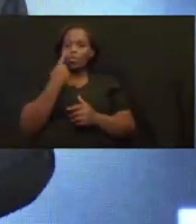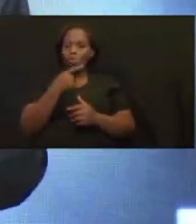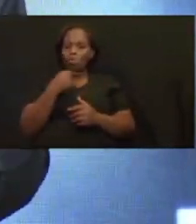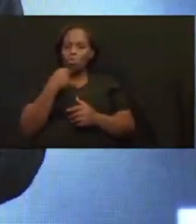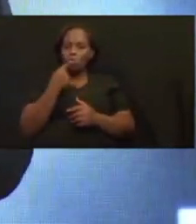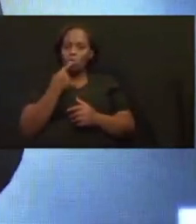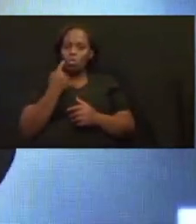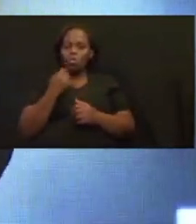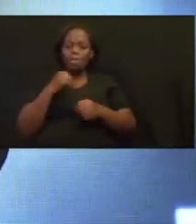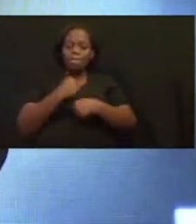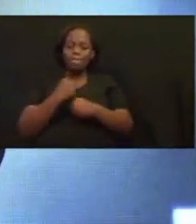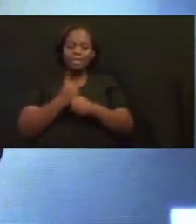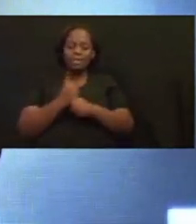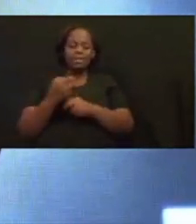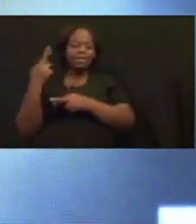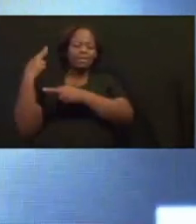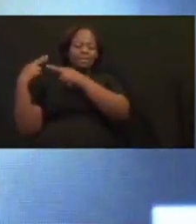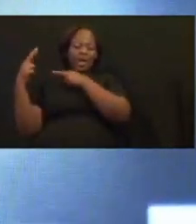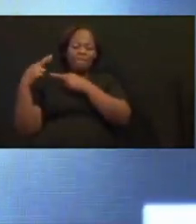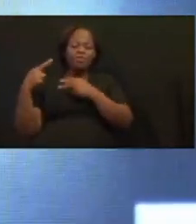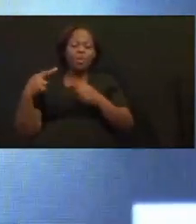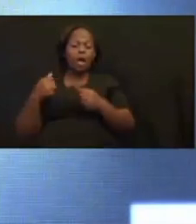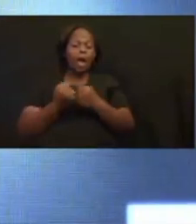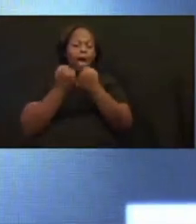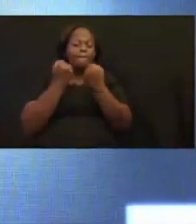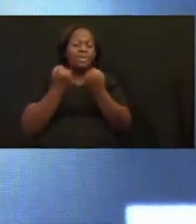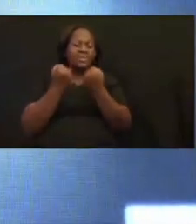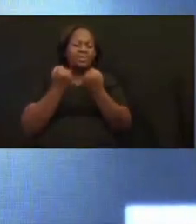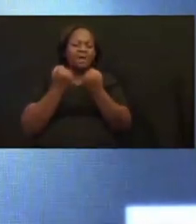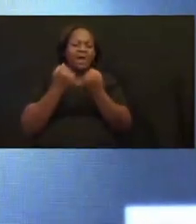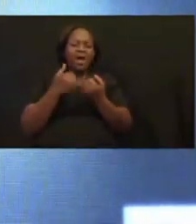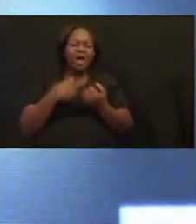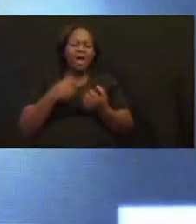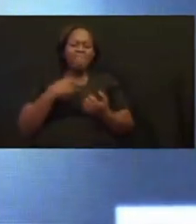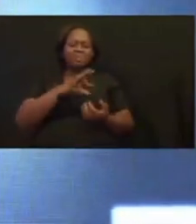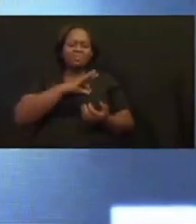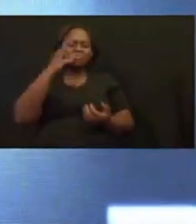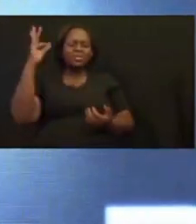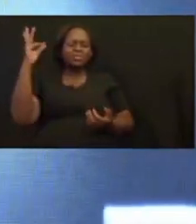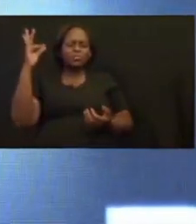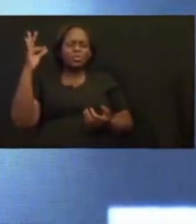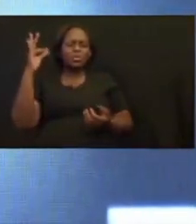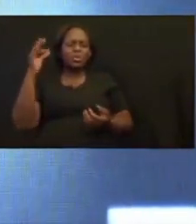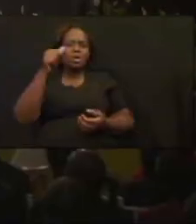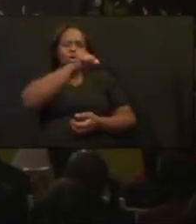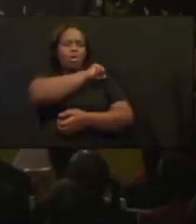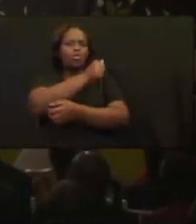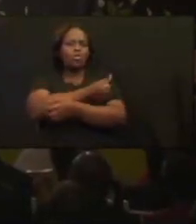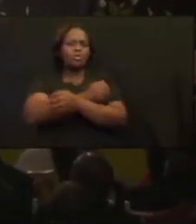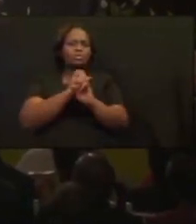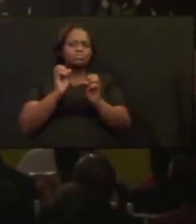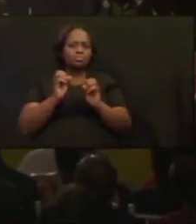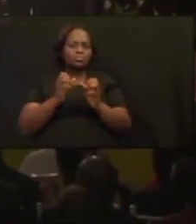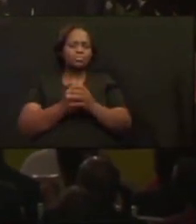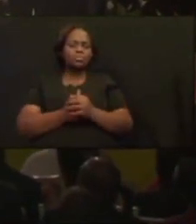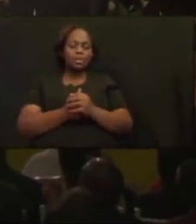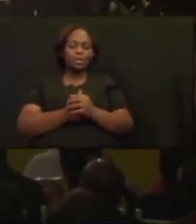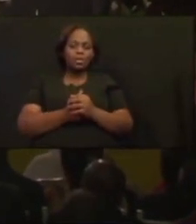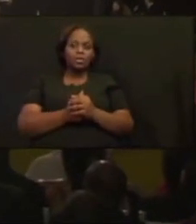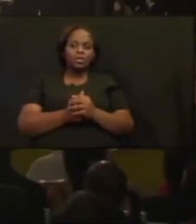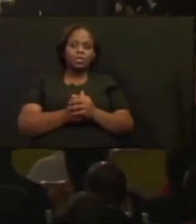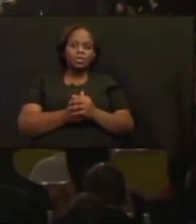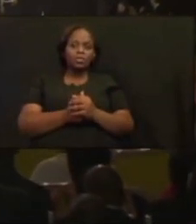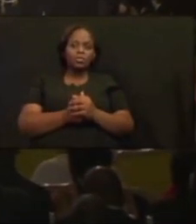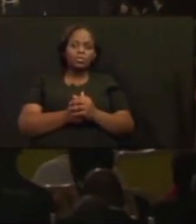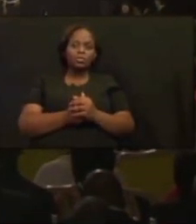the dynamics of remaining spiritual, you can abort such a powerful program. Not being bad,